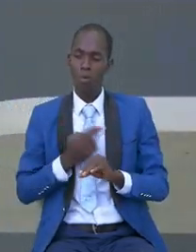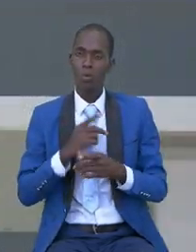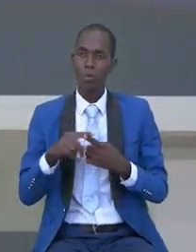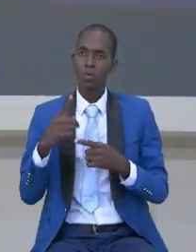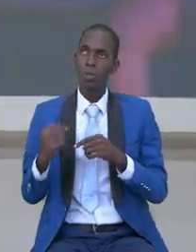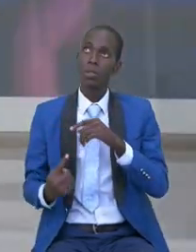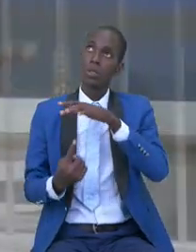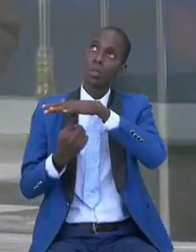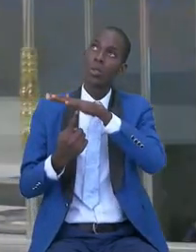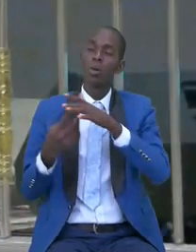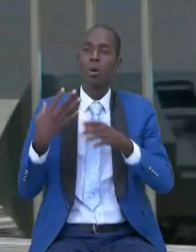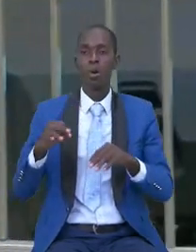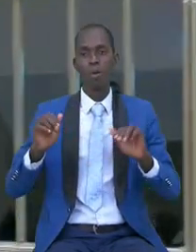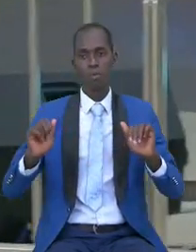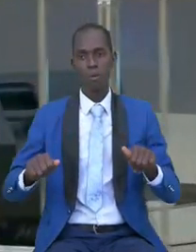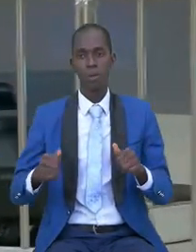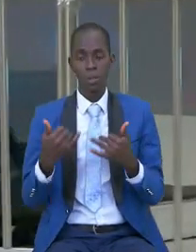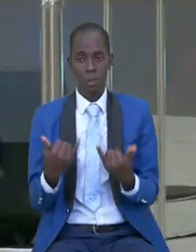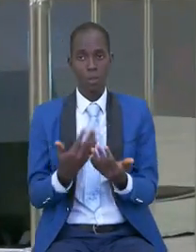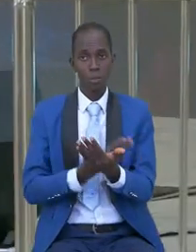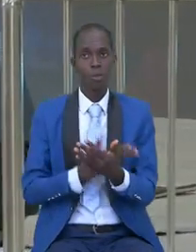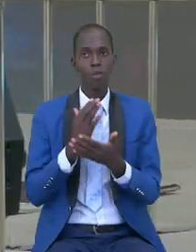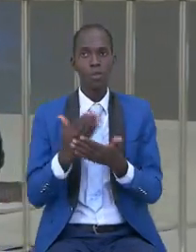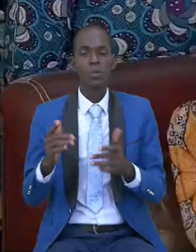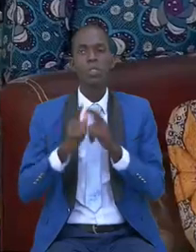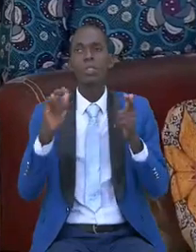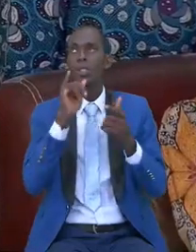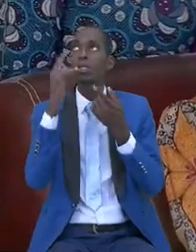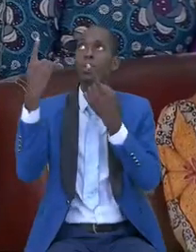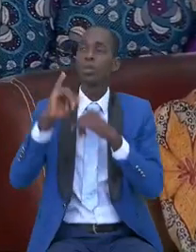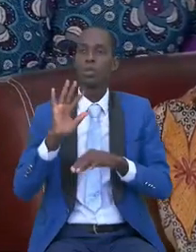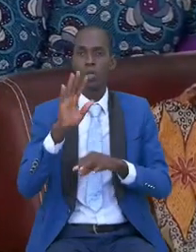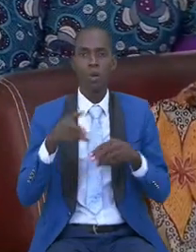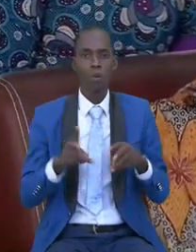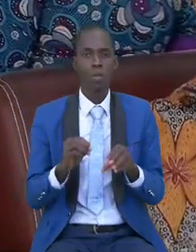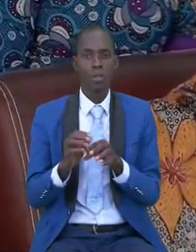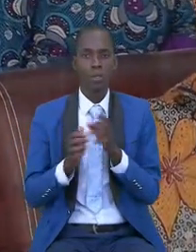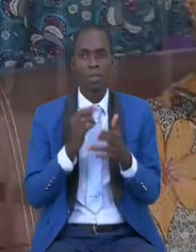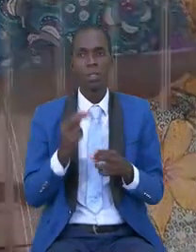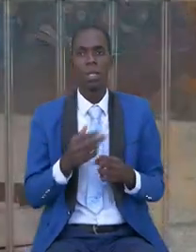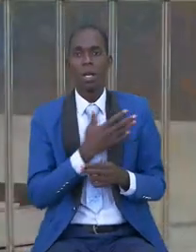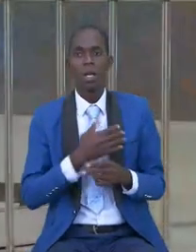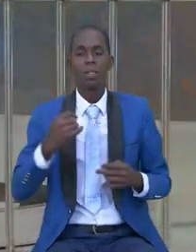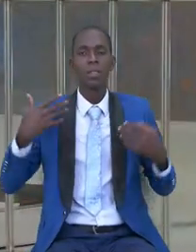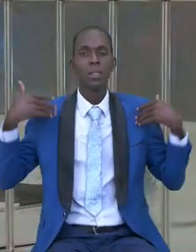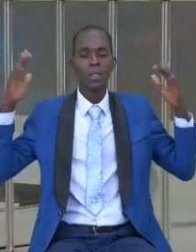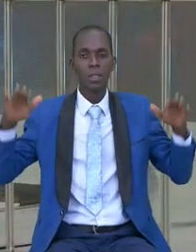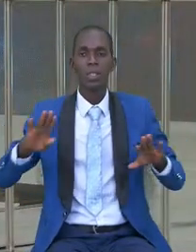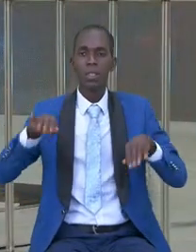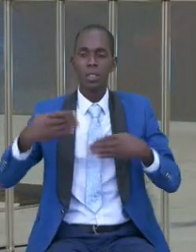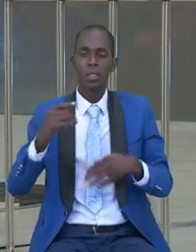of possibilities. This morning, something great is coming your way. And the angel assured her, and